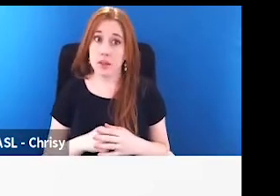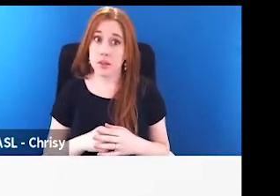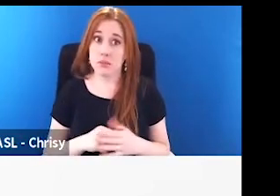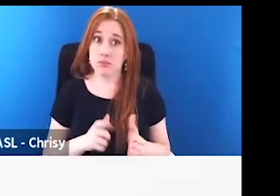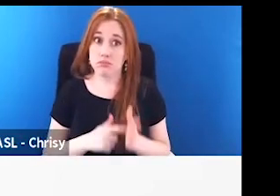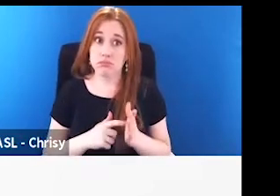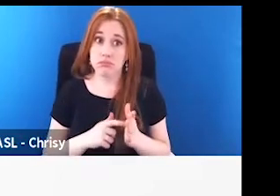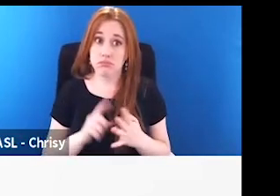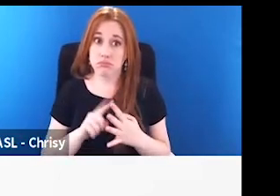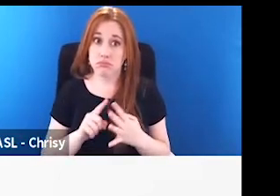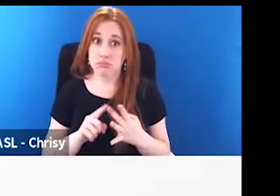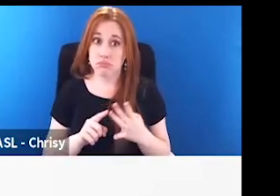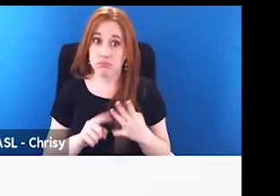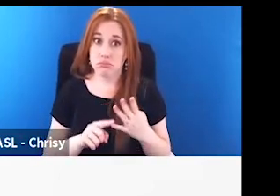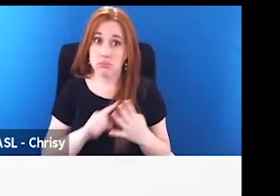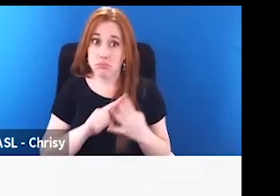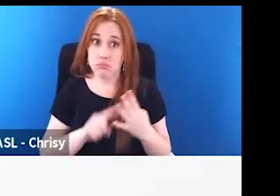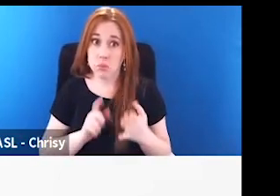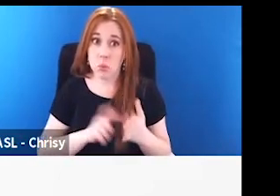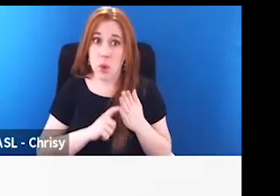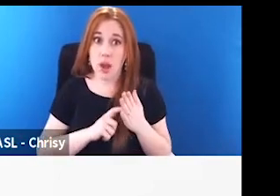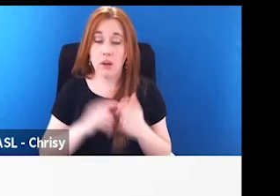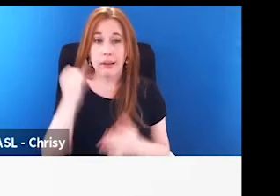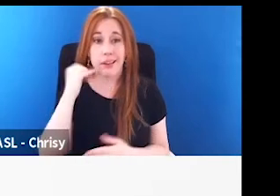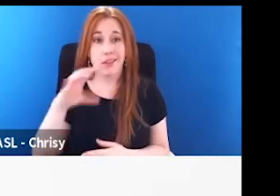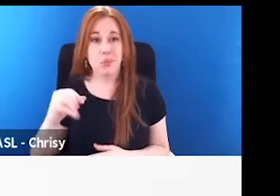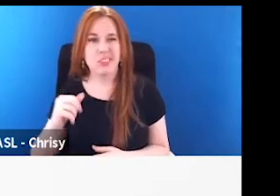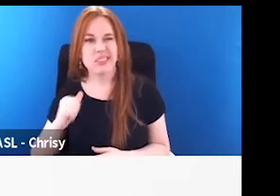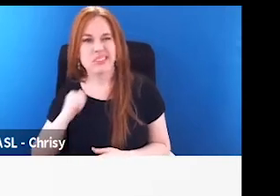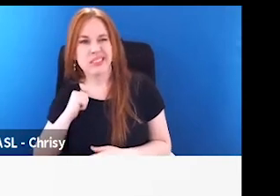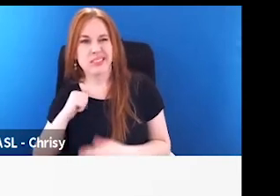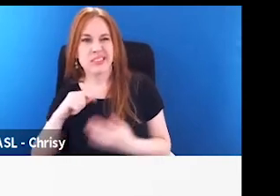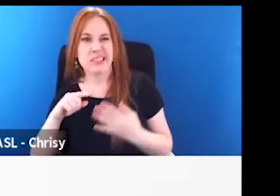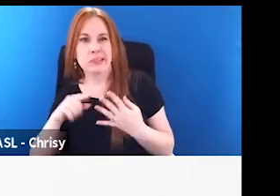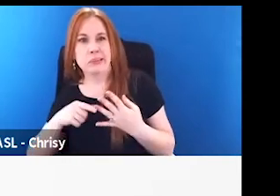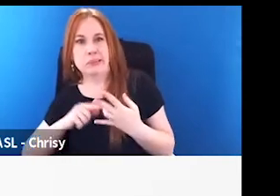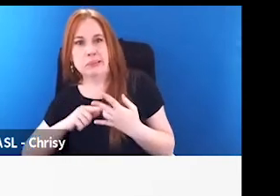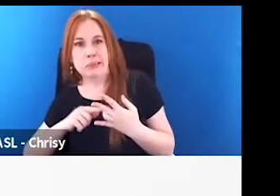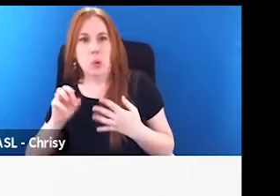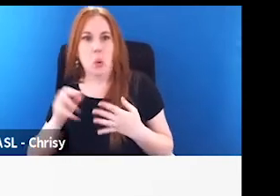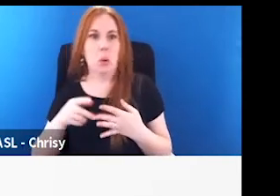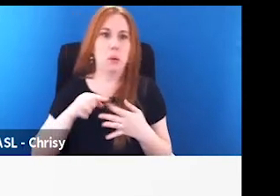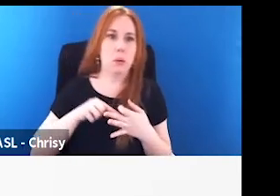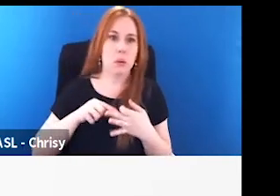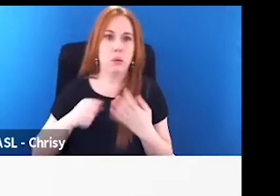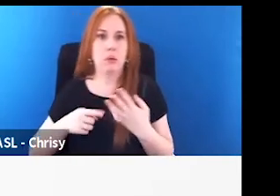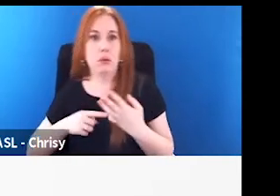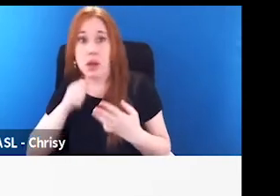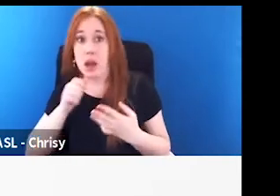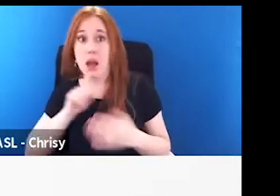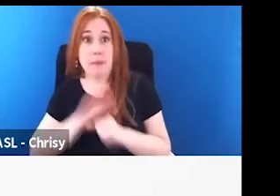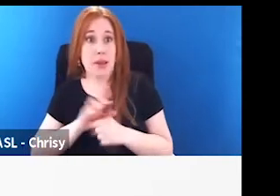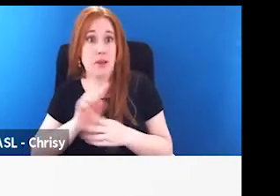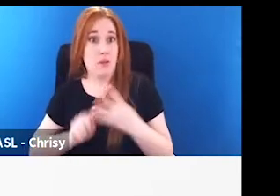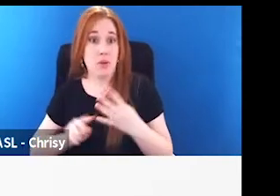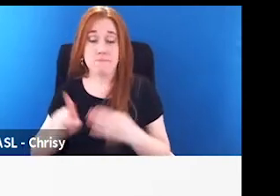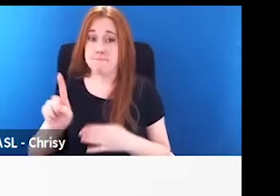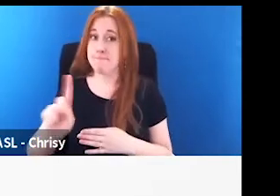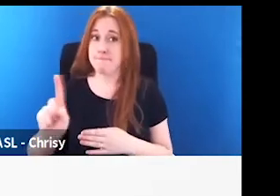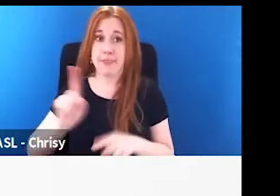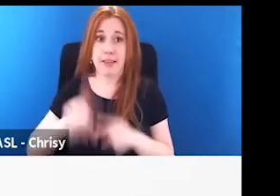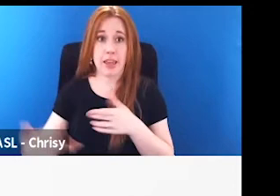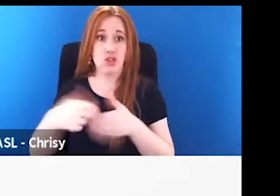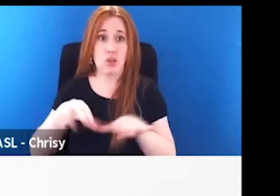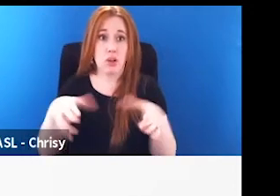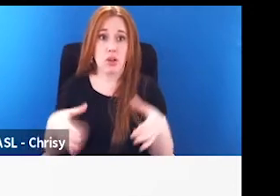if a company's not willing to commit to any of these 4 things, we won't allow them in the collective, because we won't